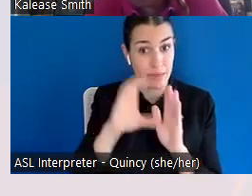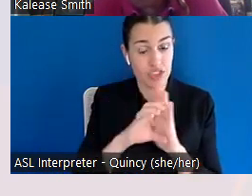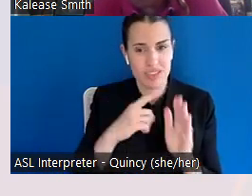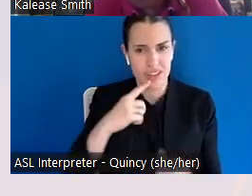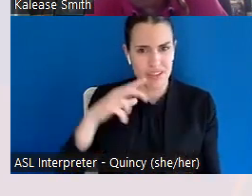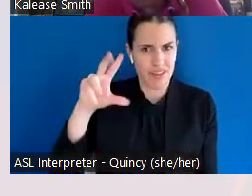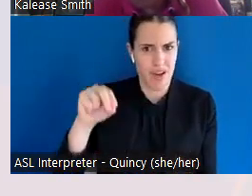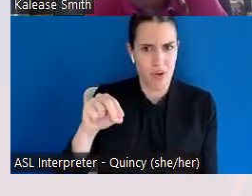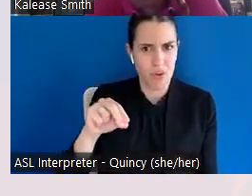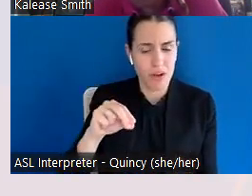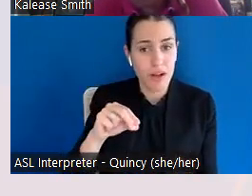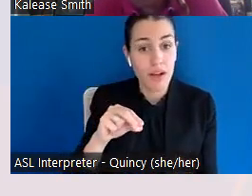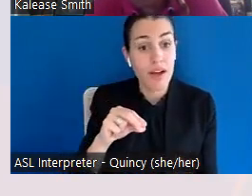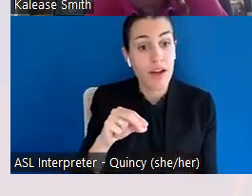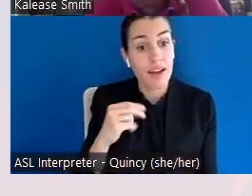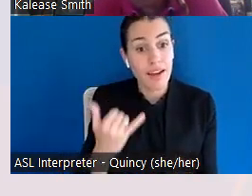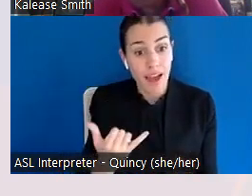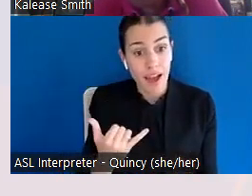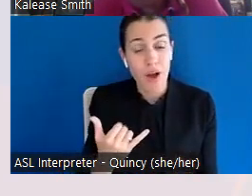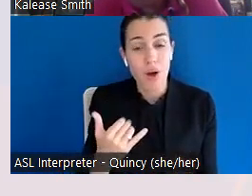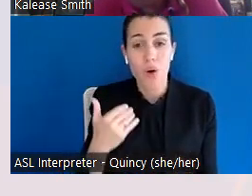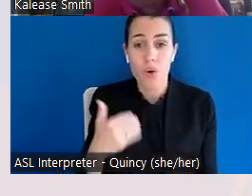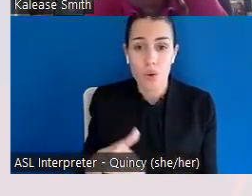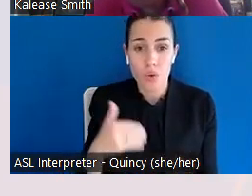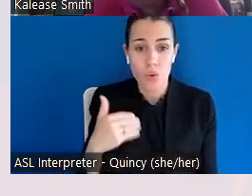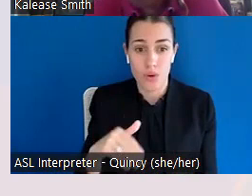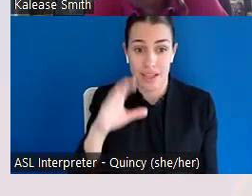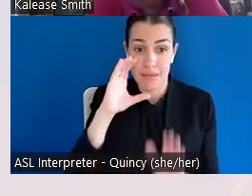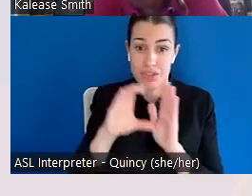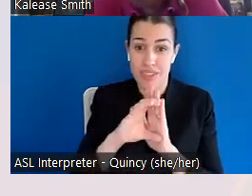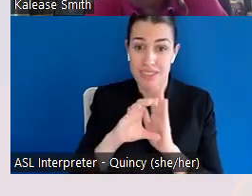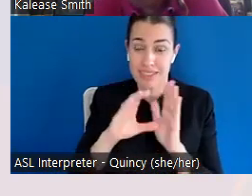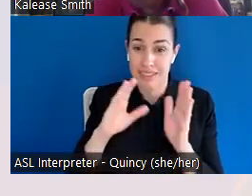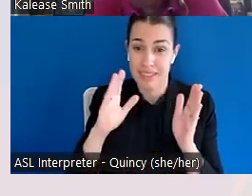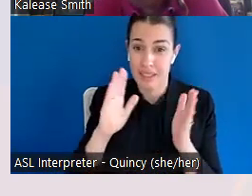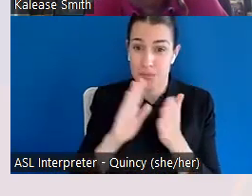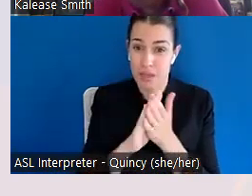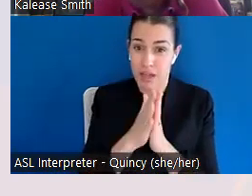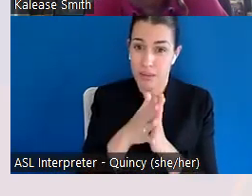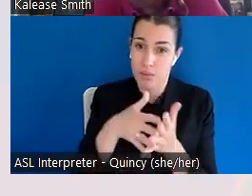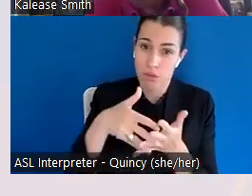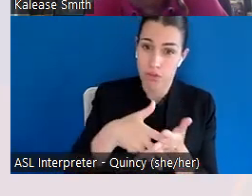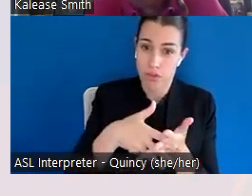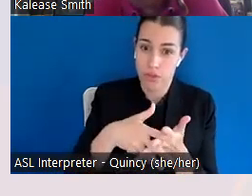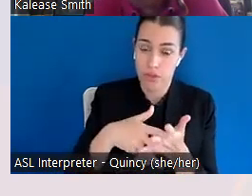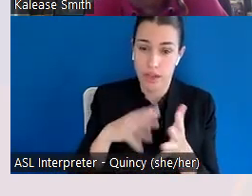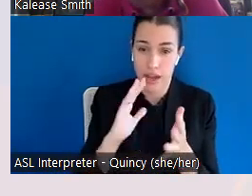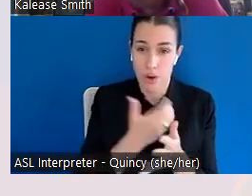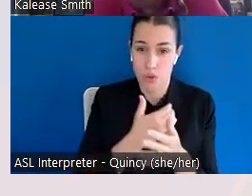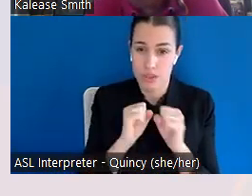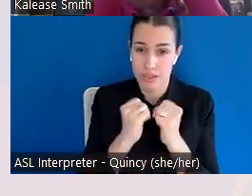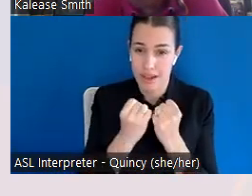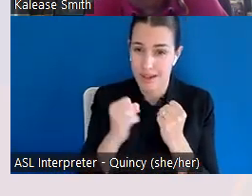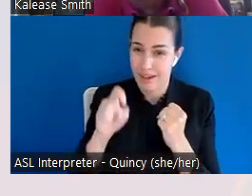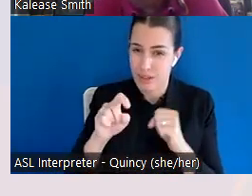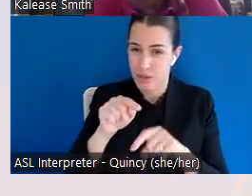telling now how images like this kind of seep into our society and how we should rethink